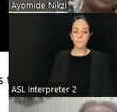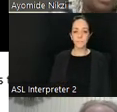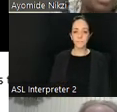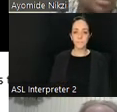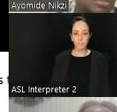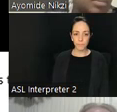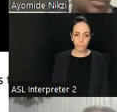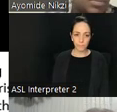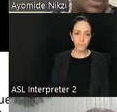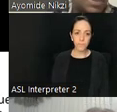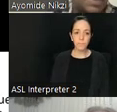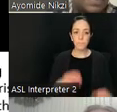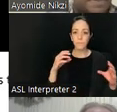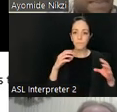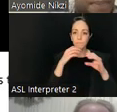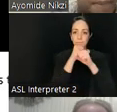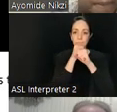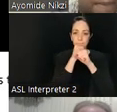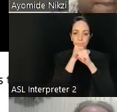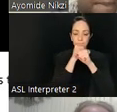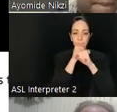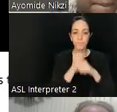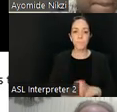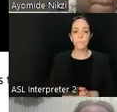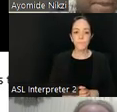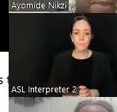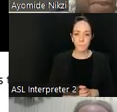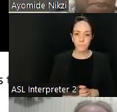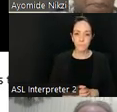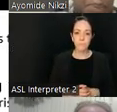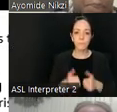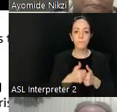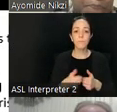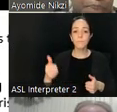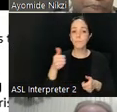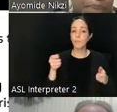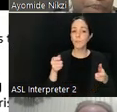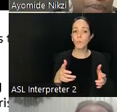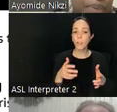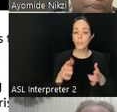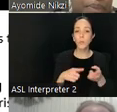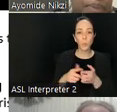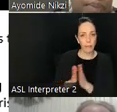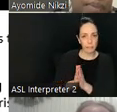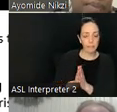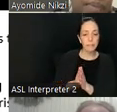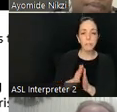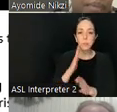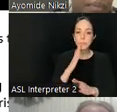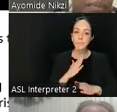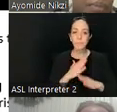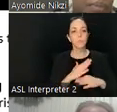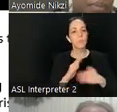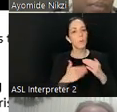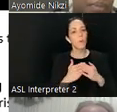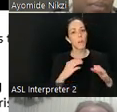Okay, confidentiality. The director, when requested, shall protect the confidentiality of